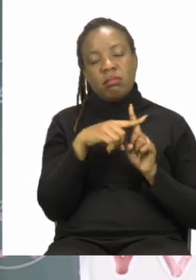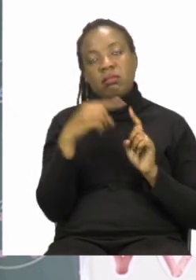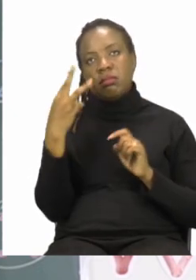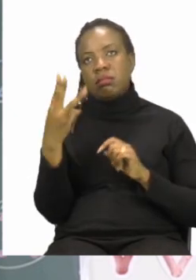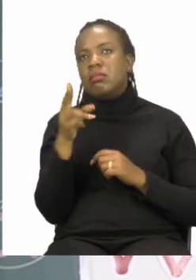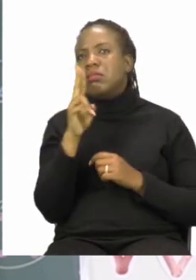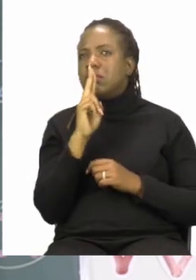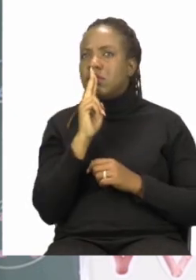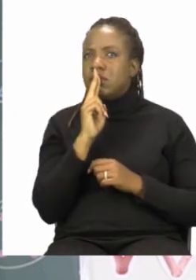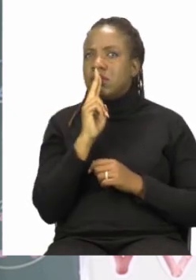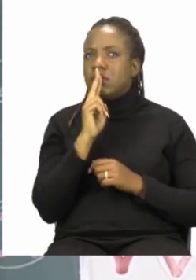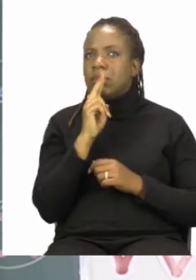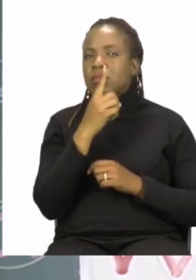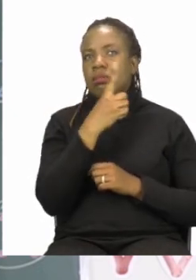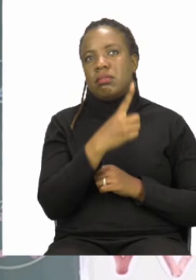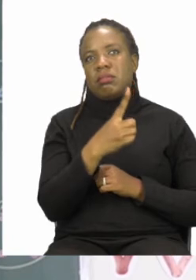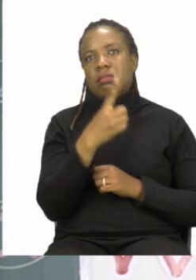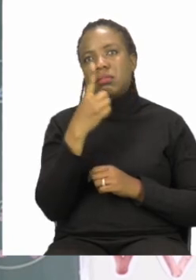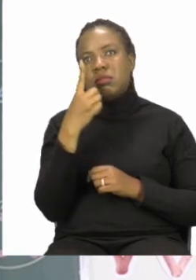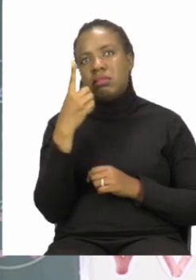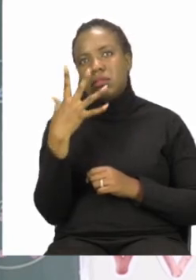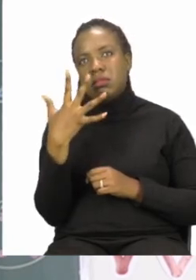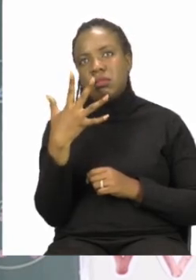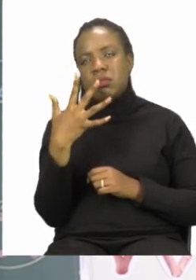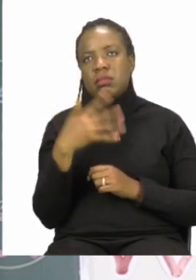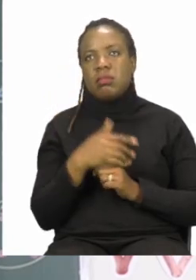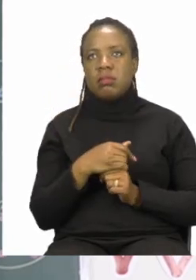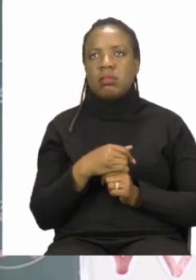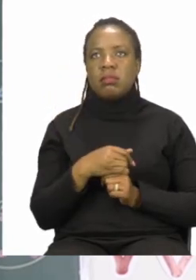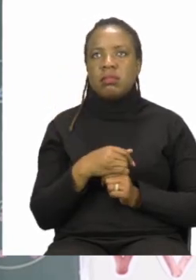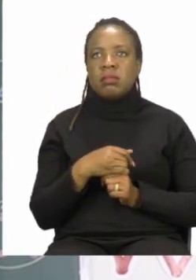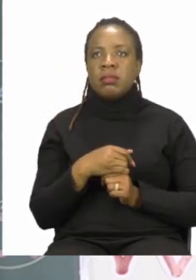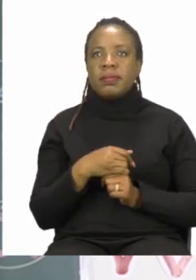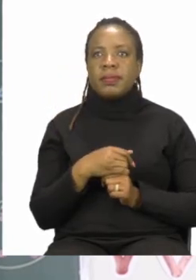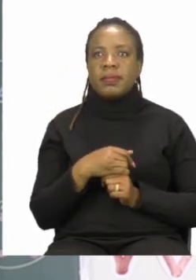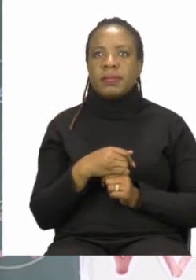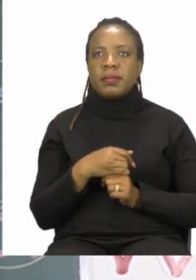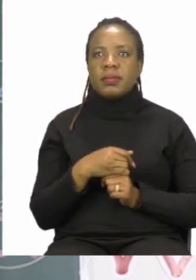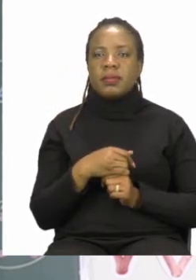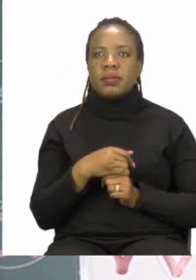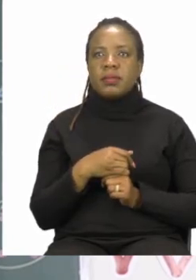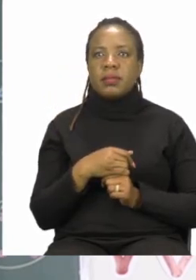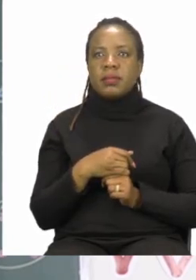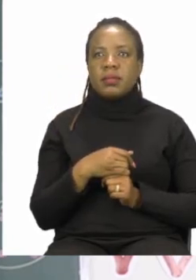or 5 times 3 will give us 15.